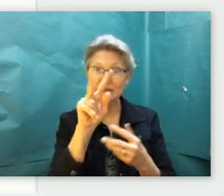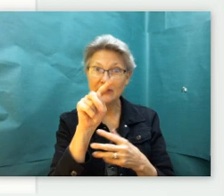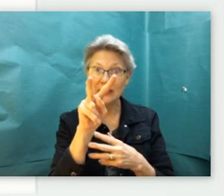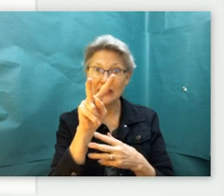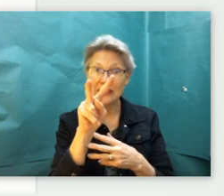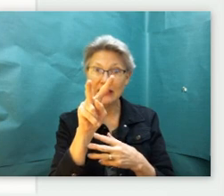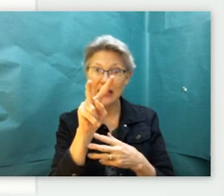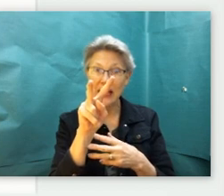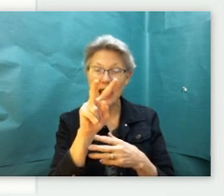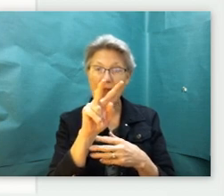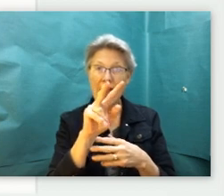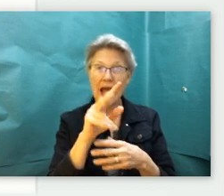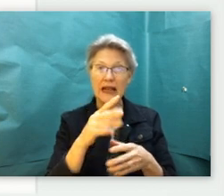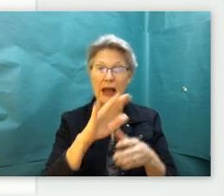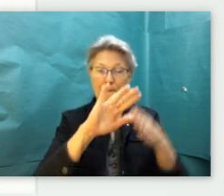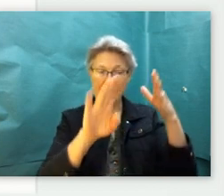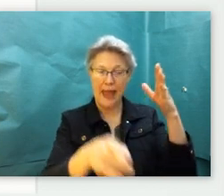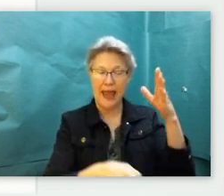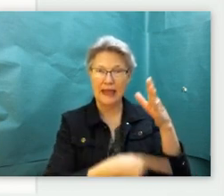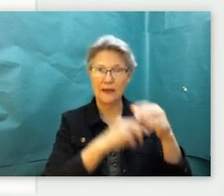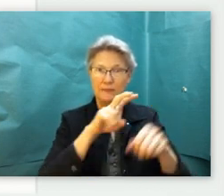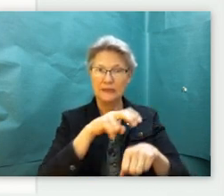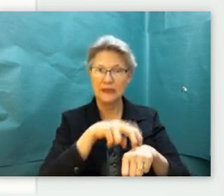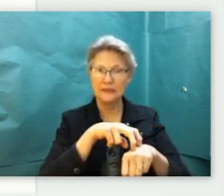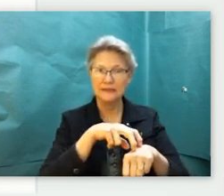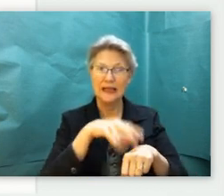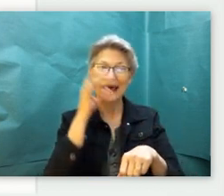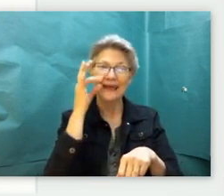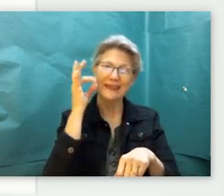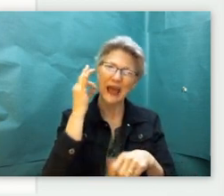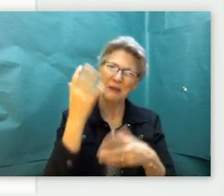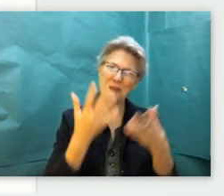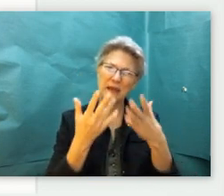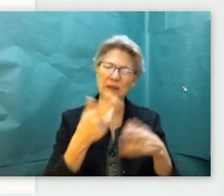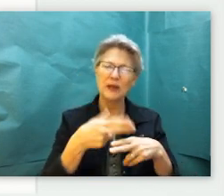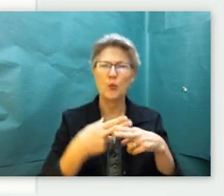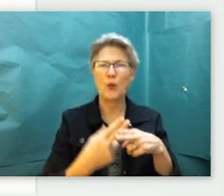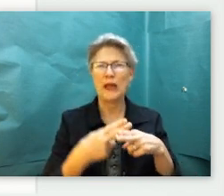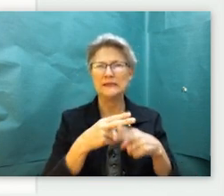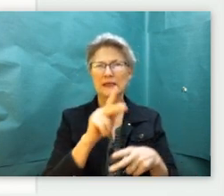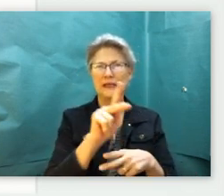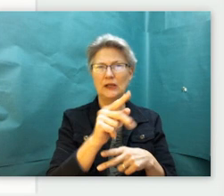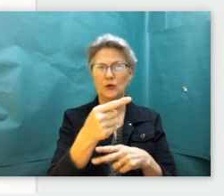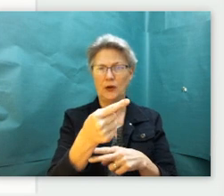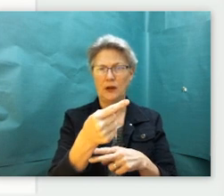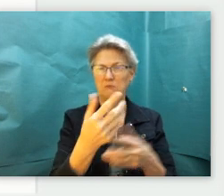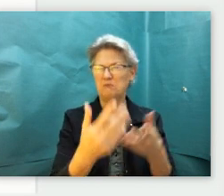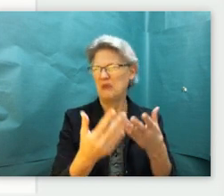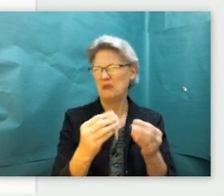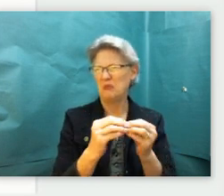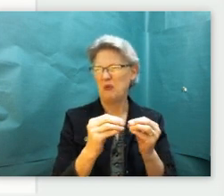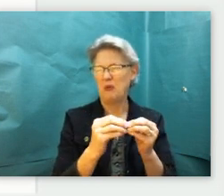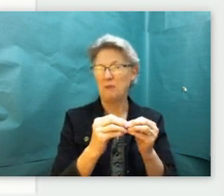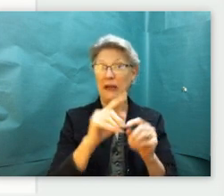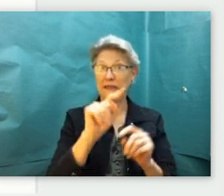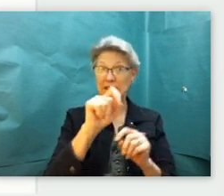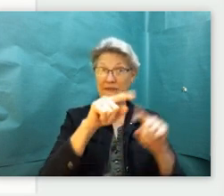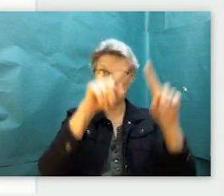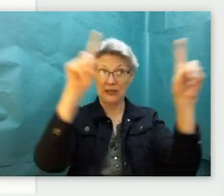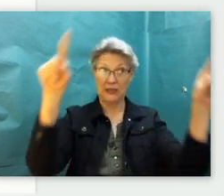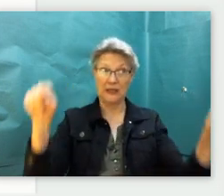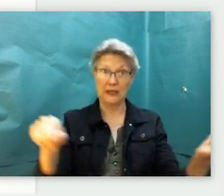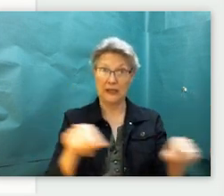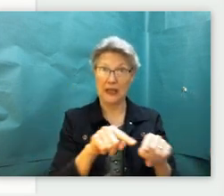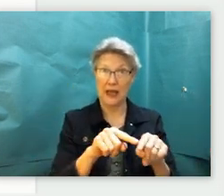bag of potatoes. While the cat probably weighs a kilogram, maybe a little more, my television and maybe my bag